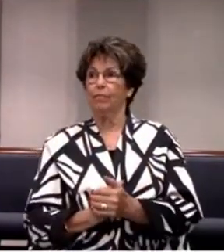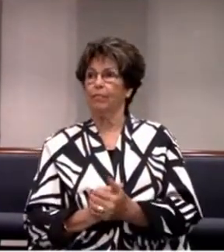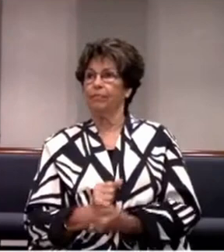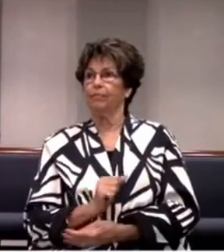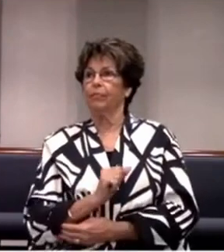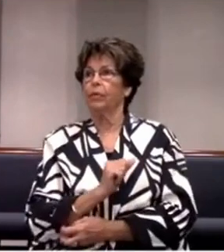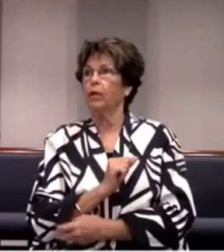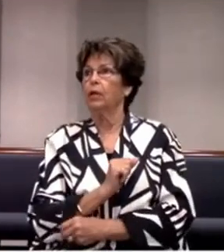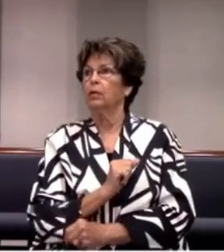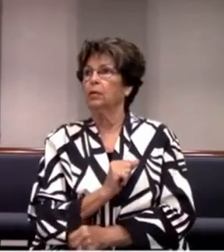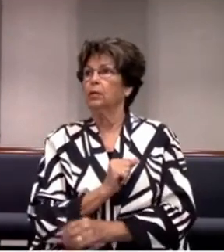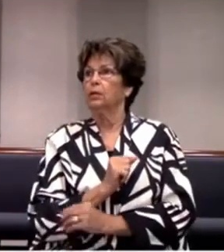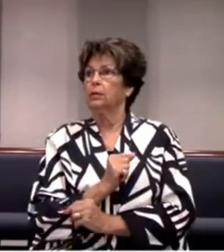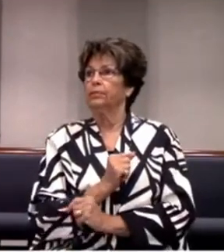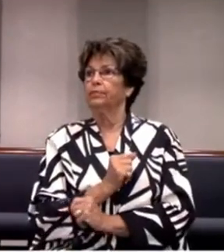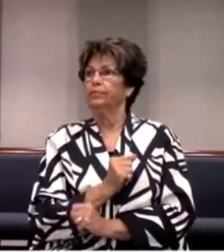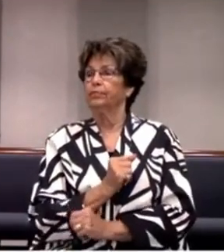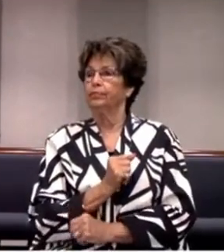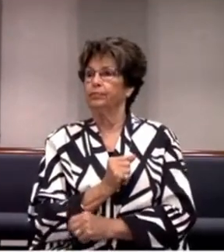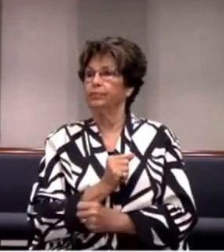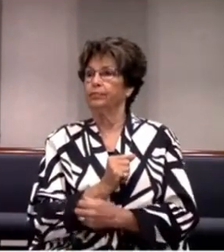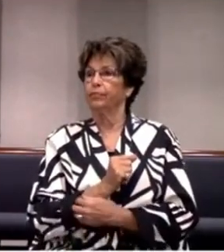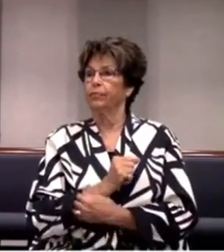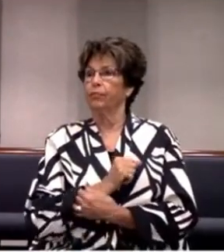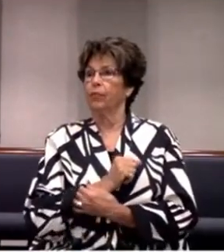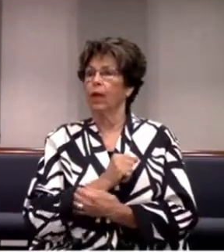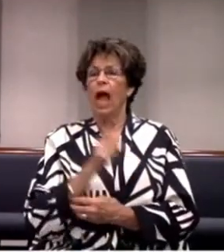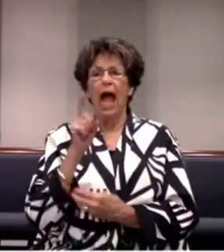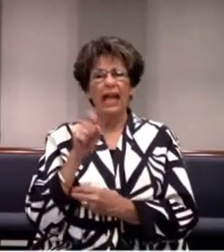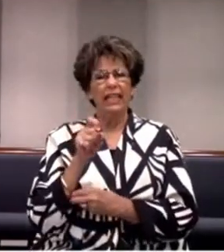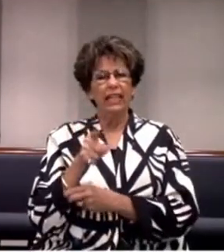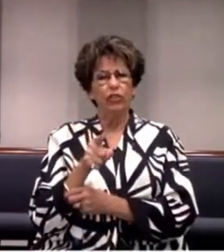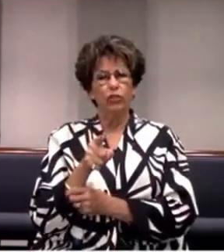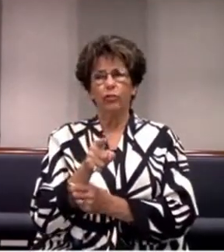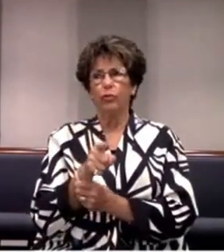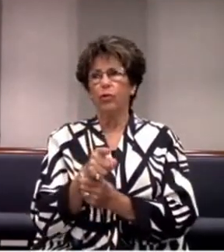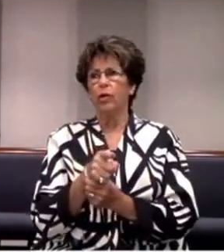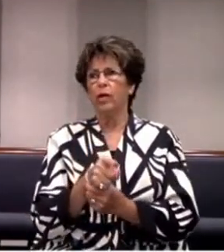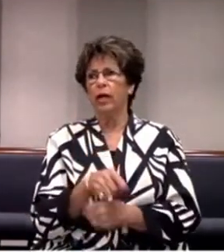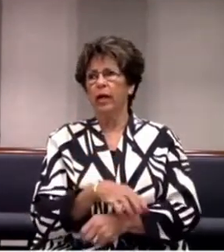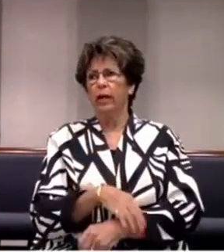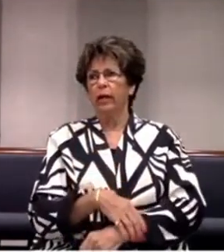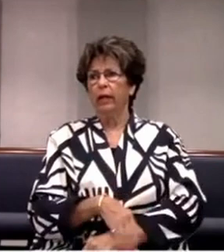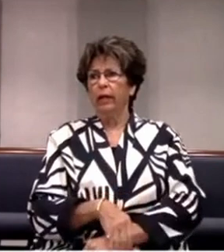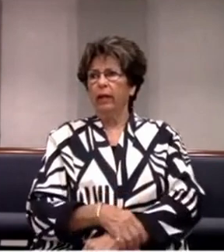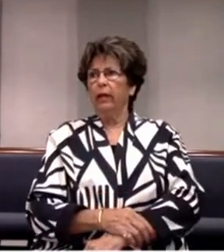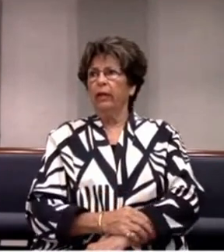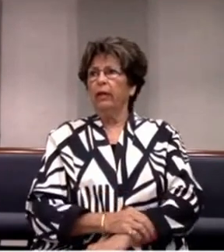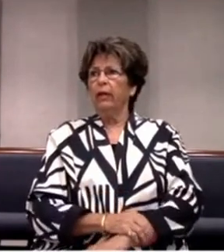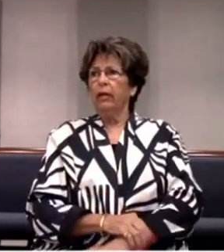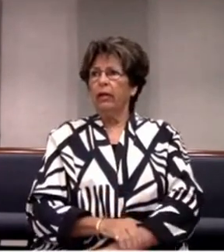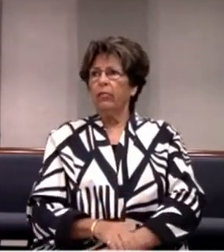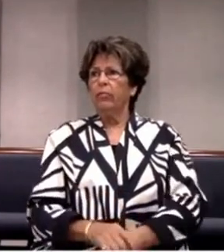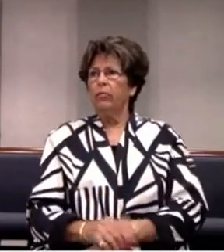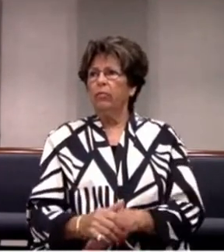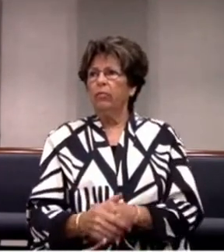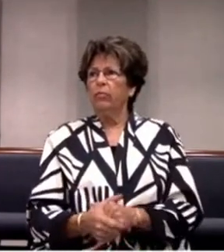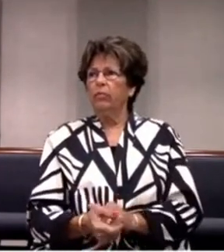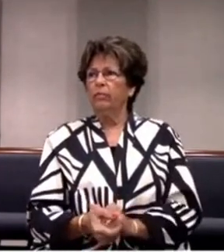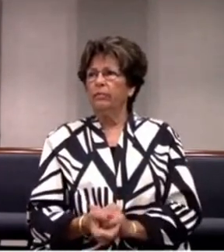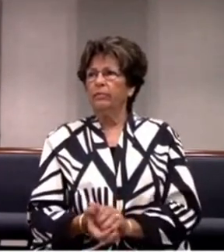announce my title to you, just hang in there with me. I need you to probably stay with me to the end and do not